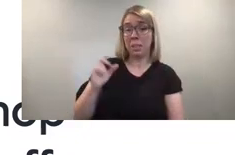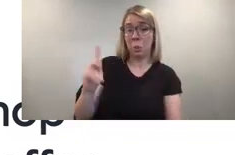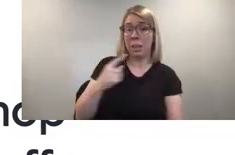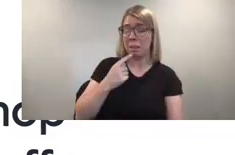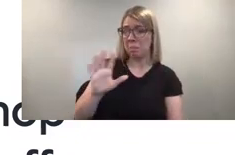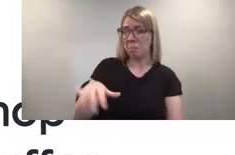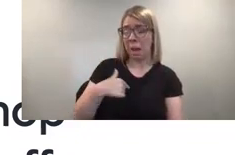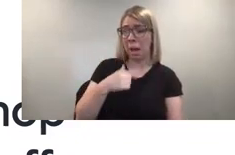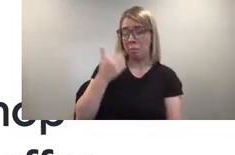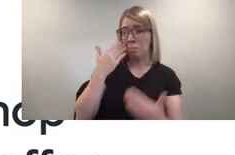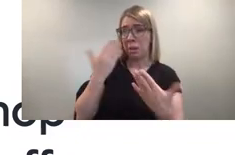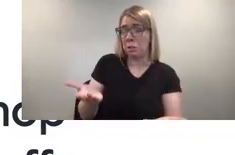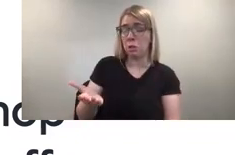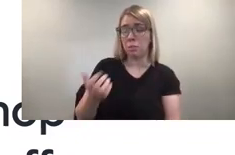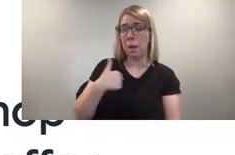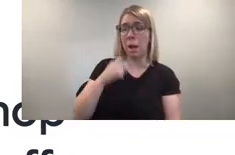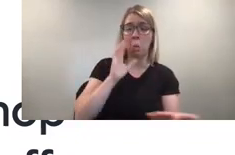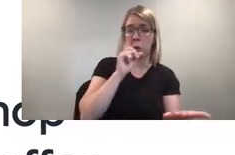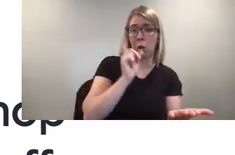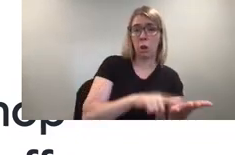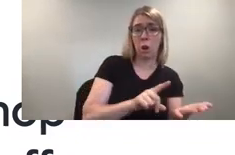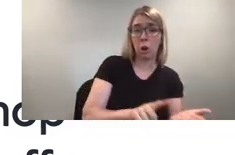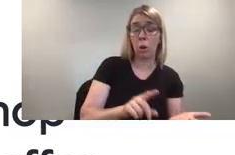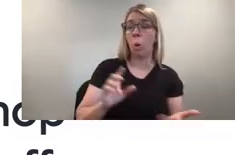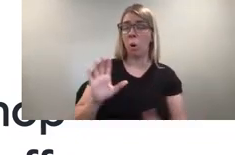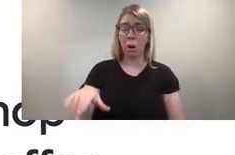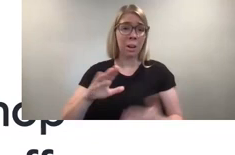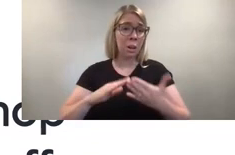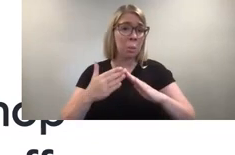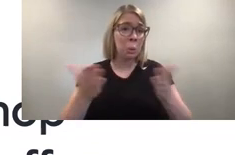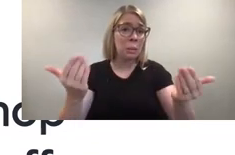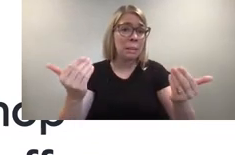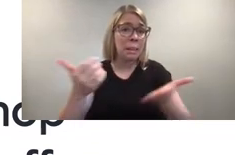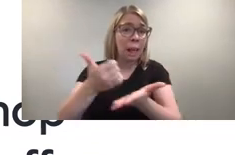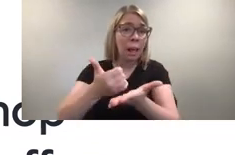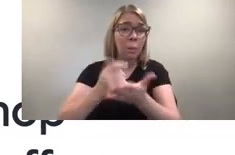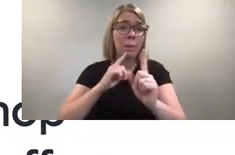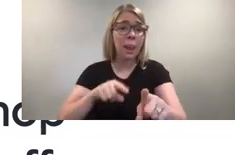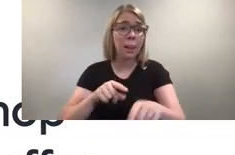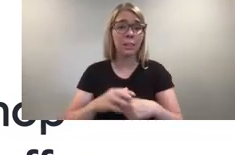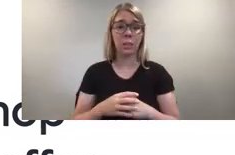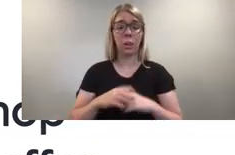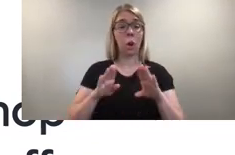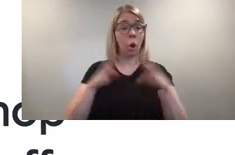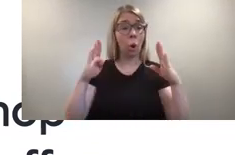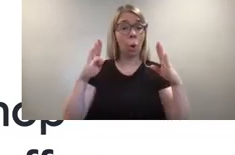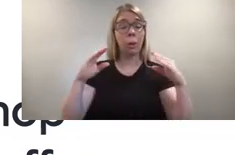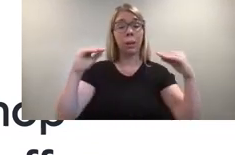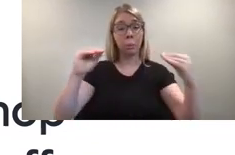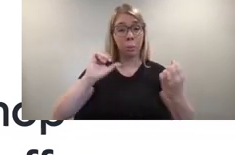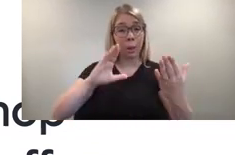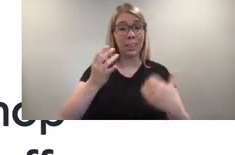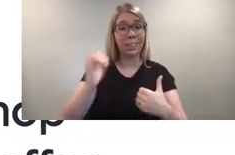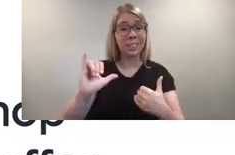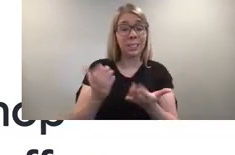sure, I'll look into that. Or, wonderful community, can you help us answer those questions? OpenPed is still new, it's still